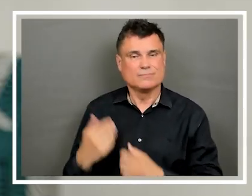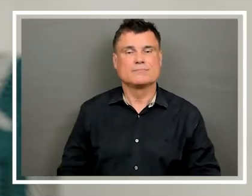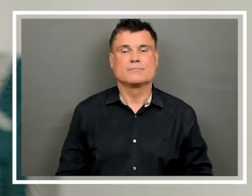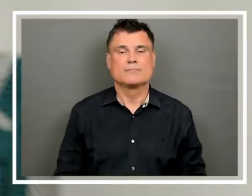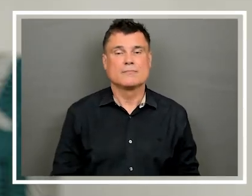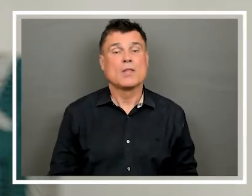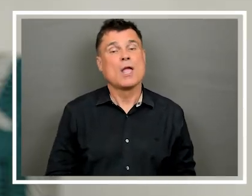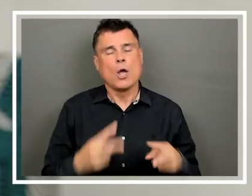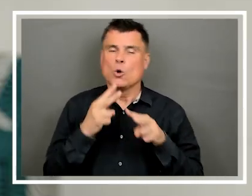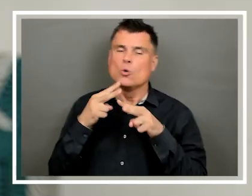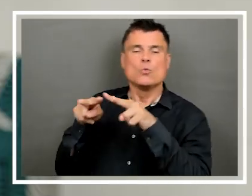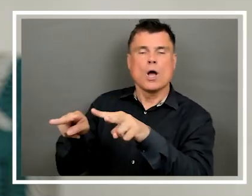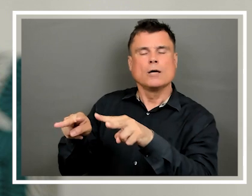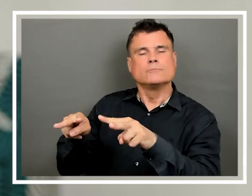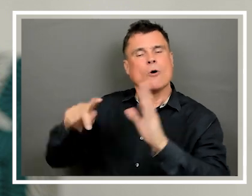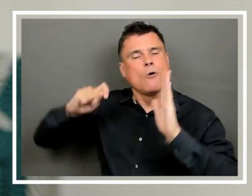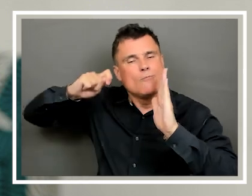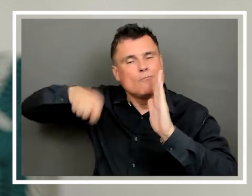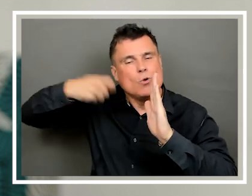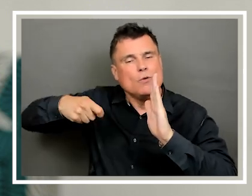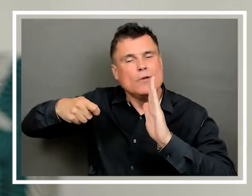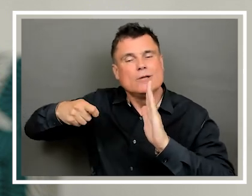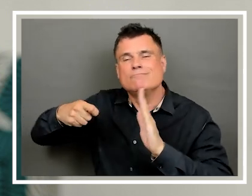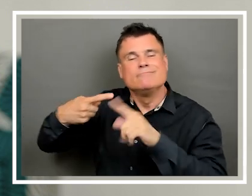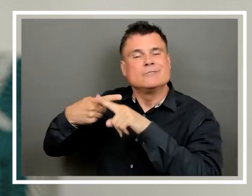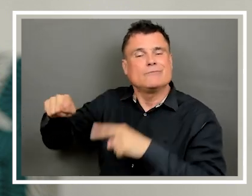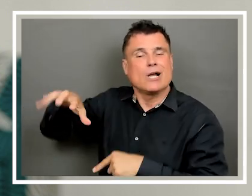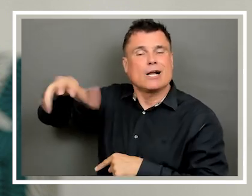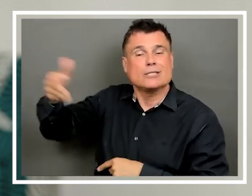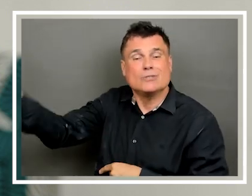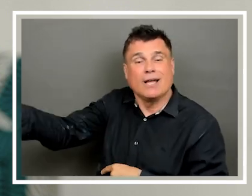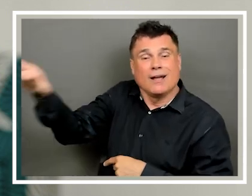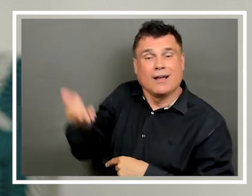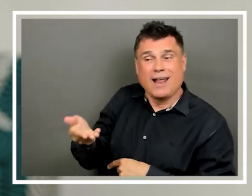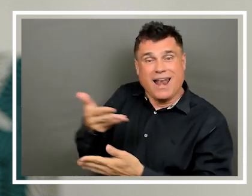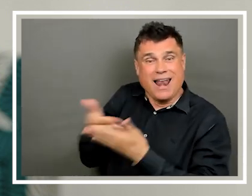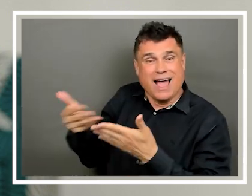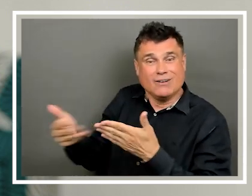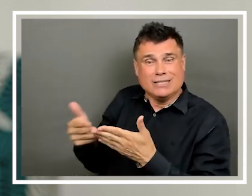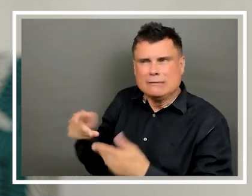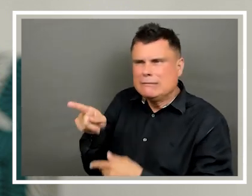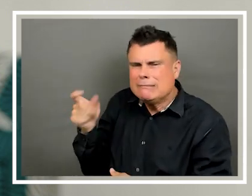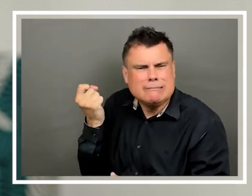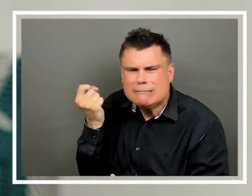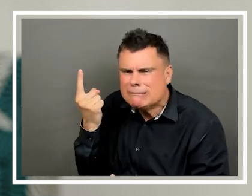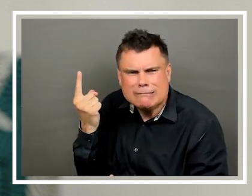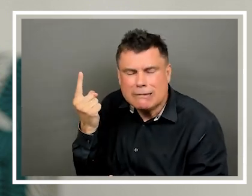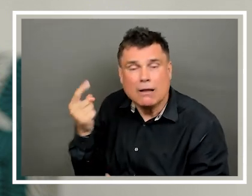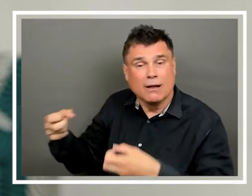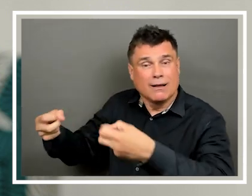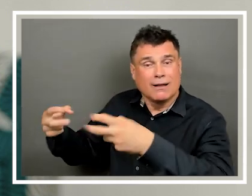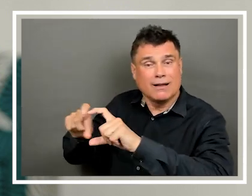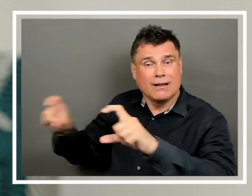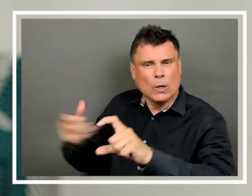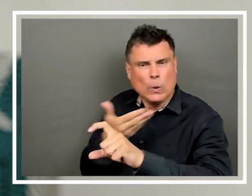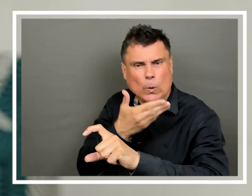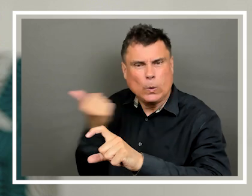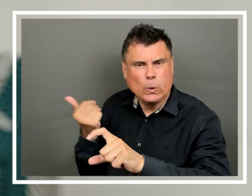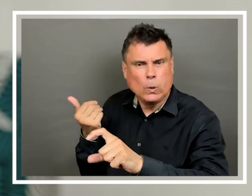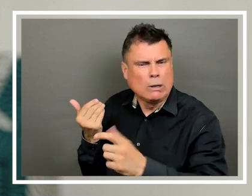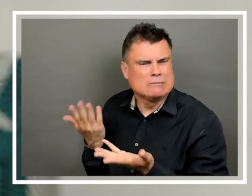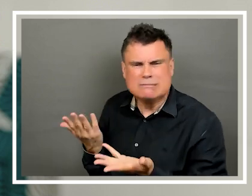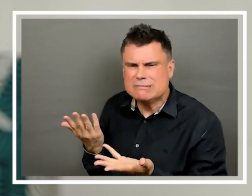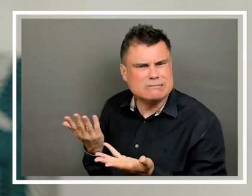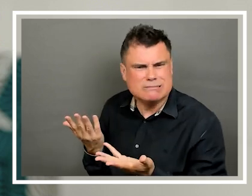Imagine you're watching a foreign movie in a language that you don't understand. Now, imagine there were no